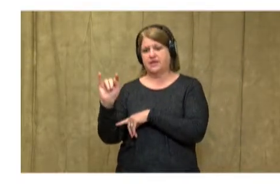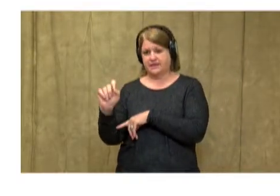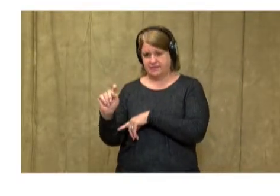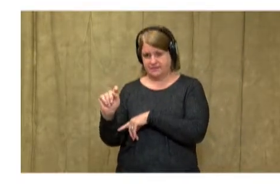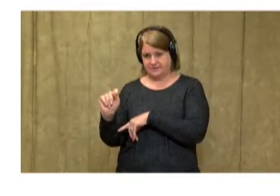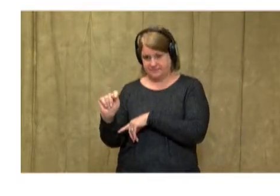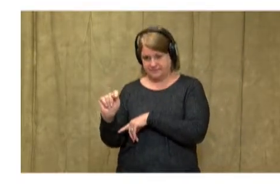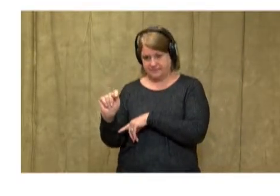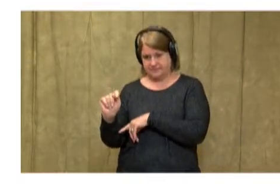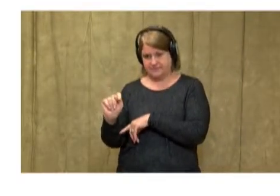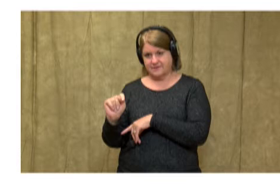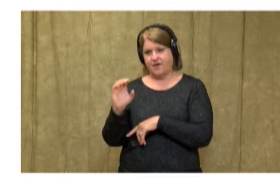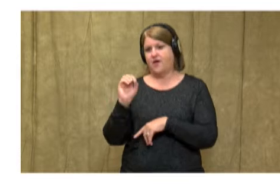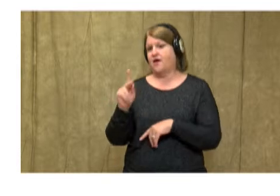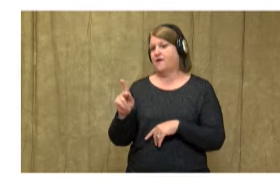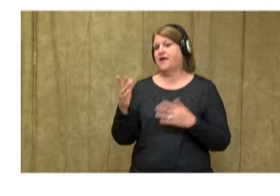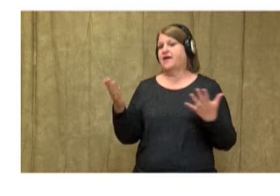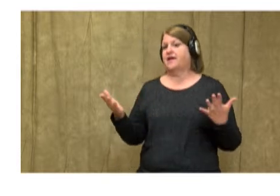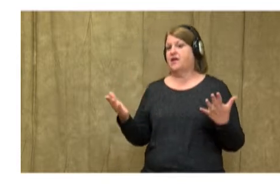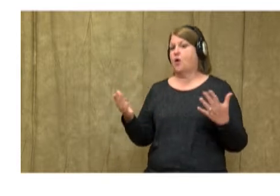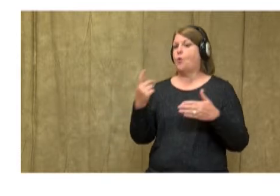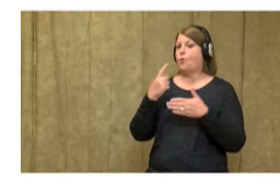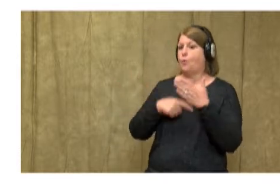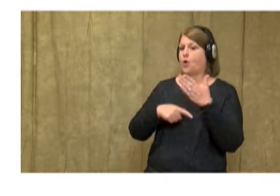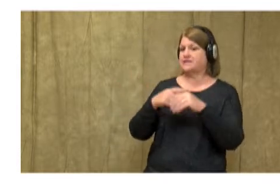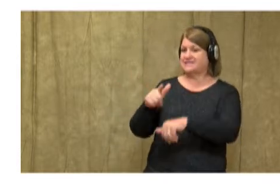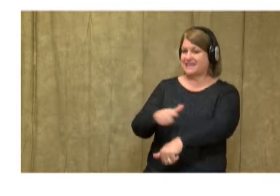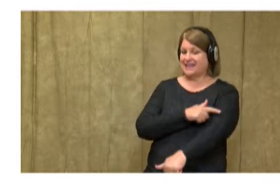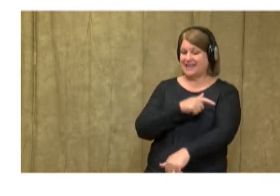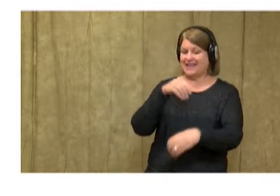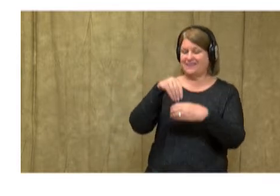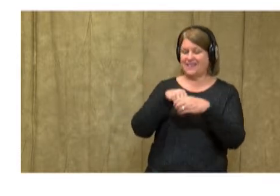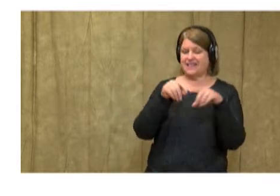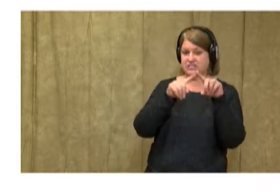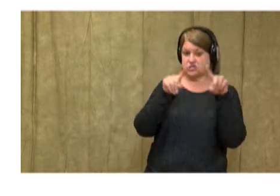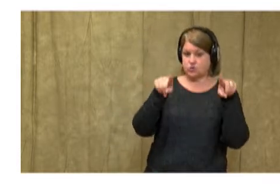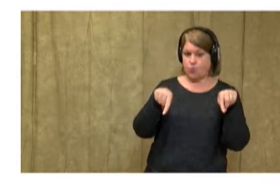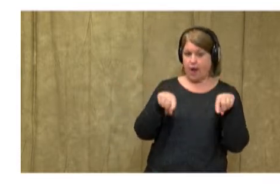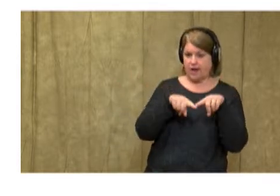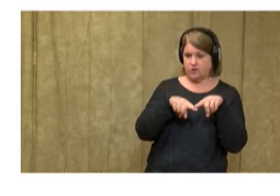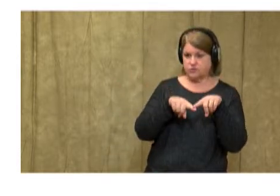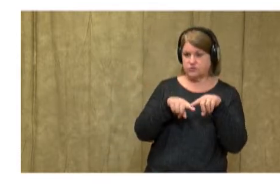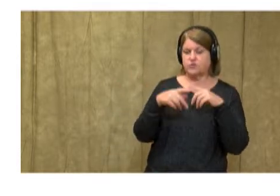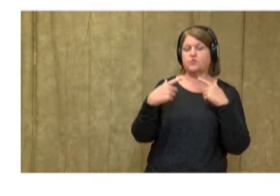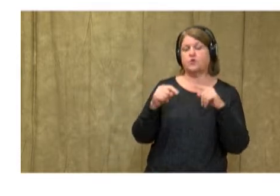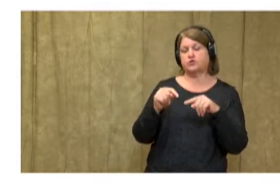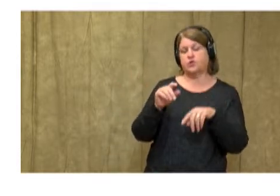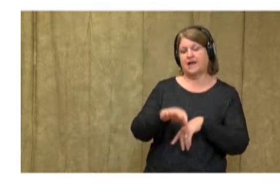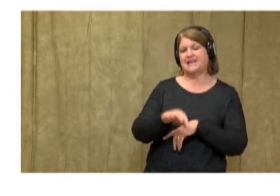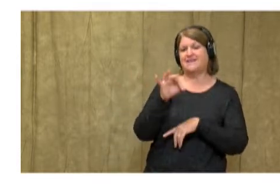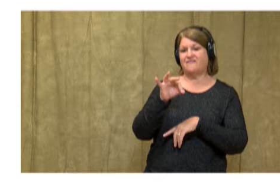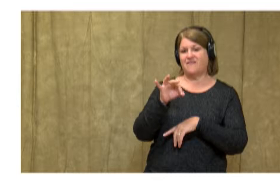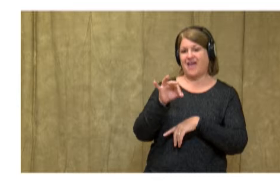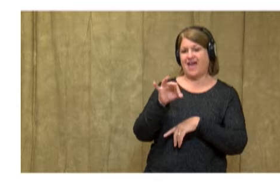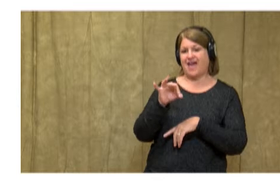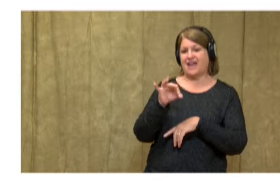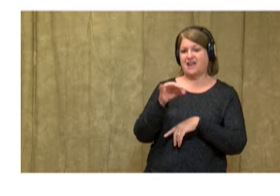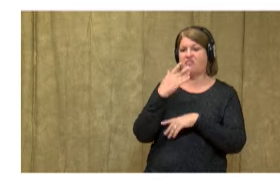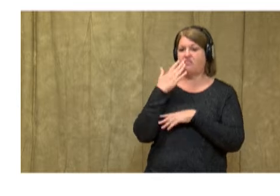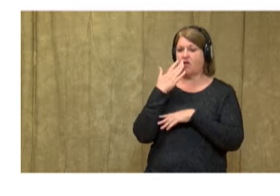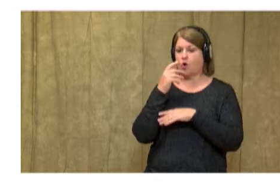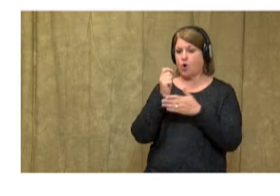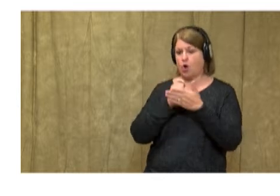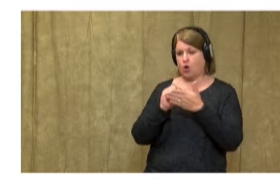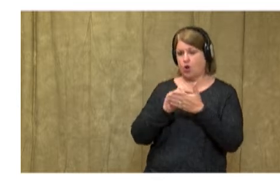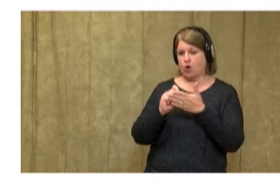Okay? What is the length in squares? We're trying to find the length of this crayon.